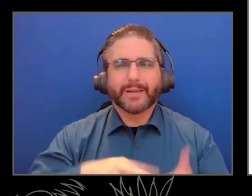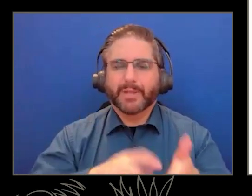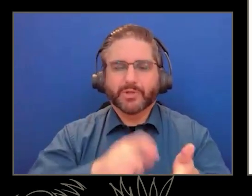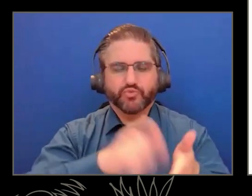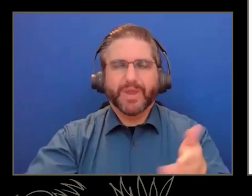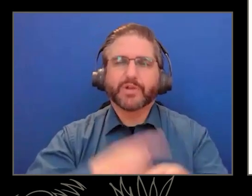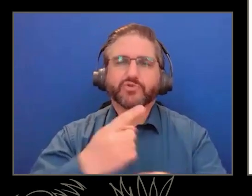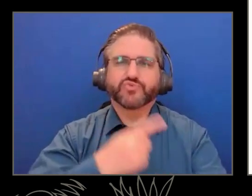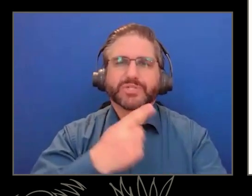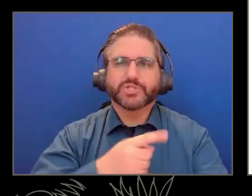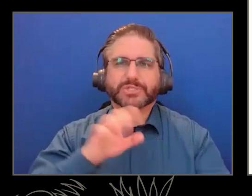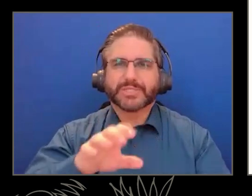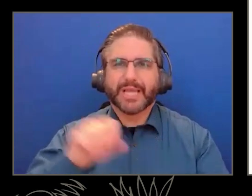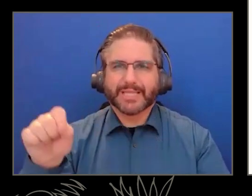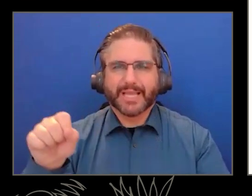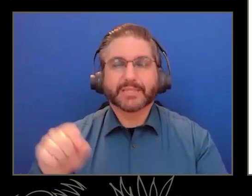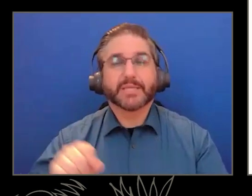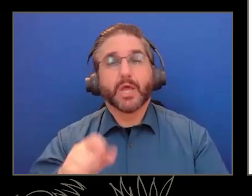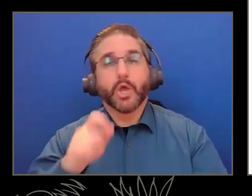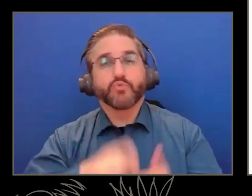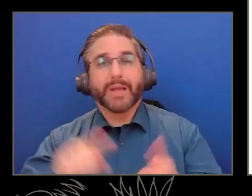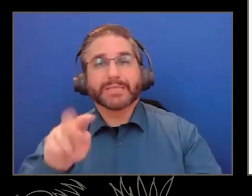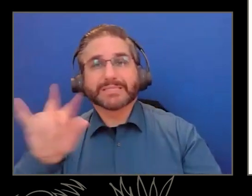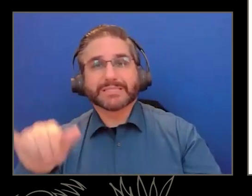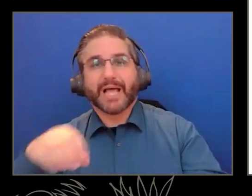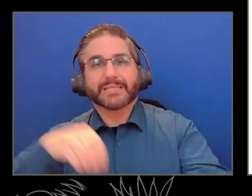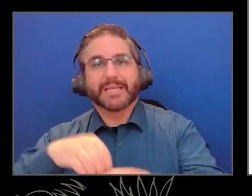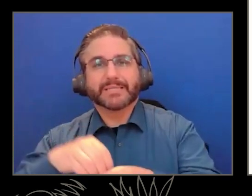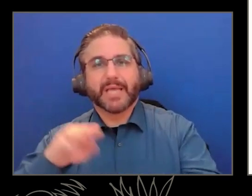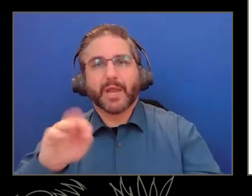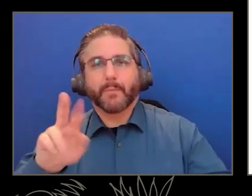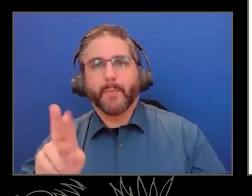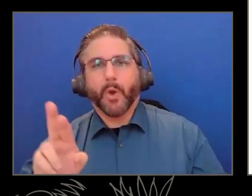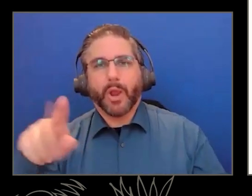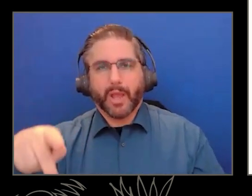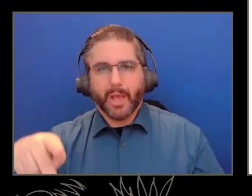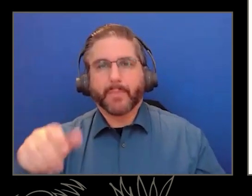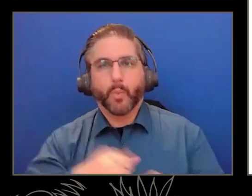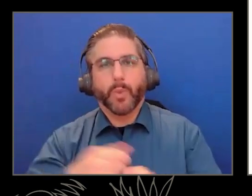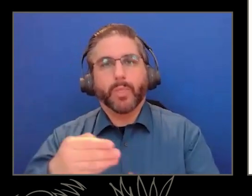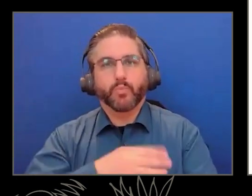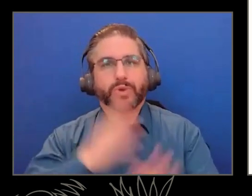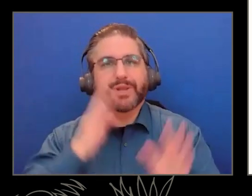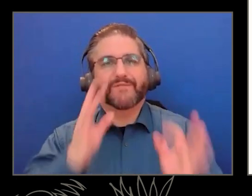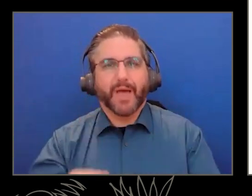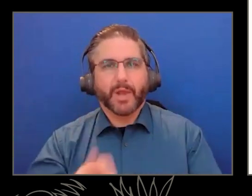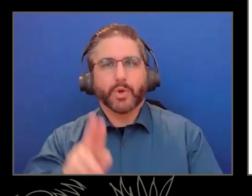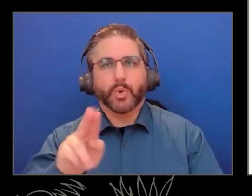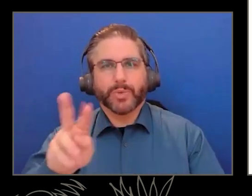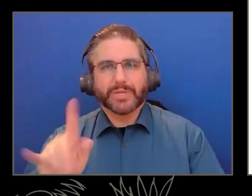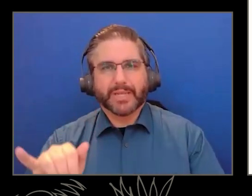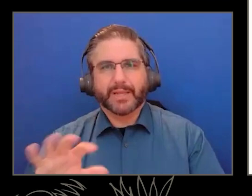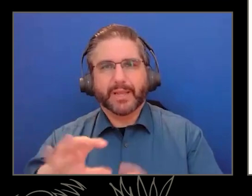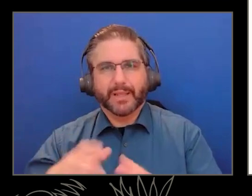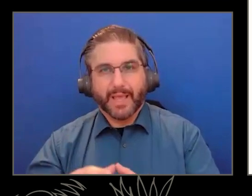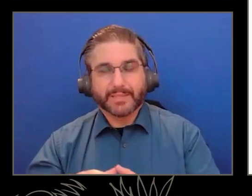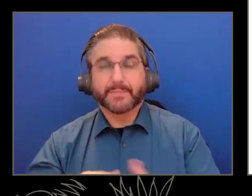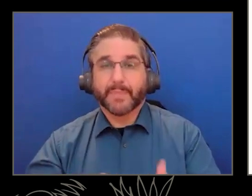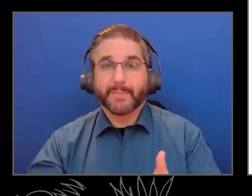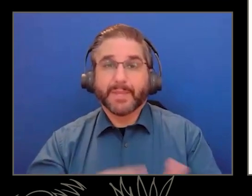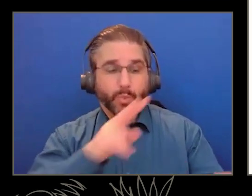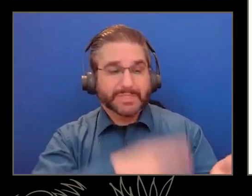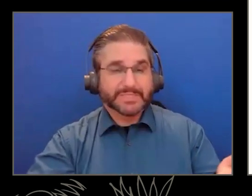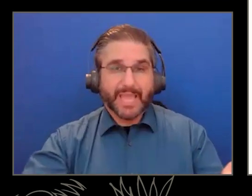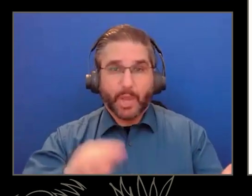basically write the styles inside of your markup itself with predefined utility classes. So Tailwind works by scanning your markup to see